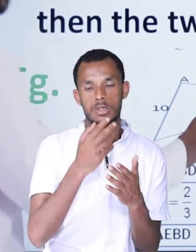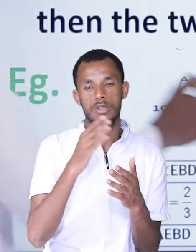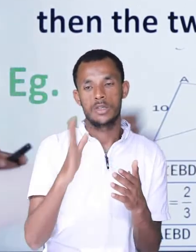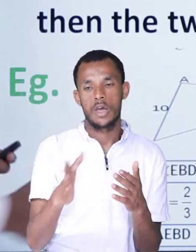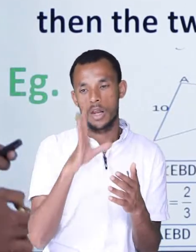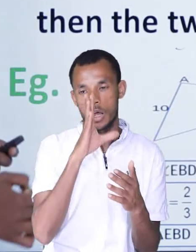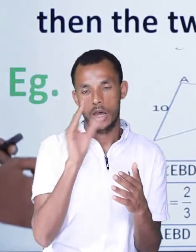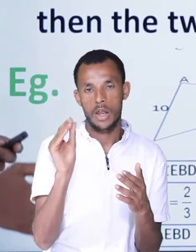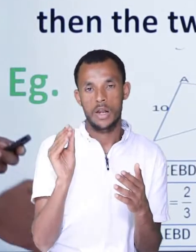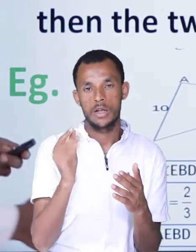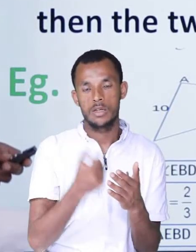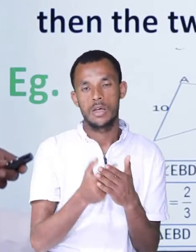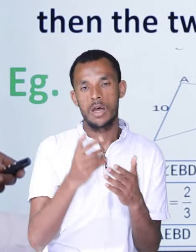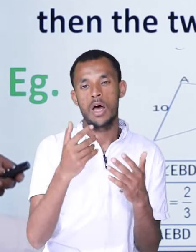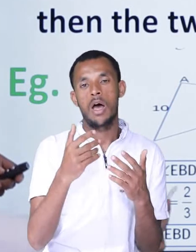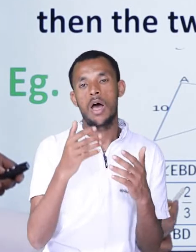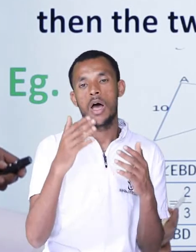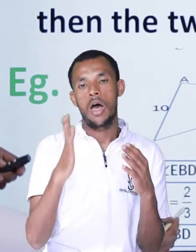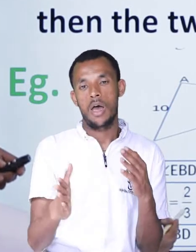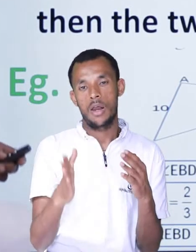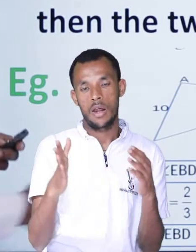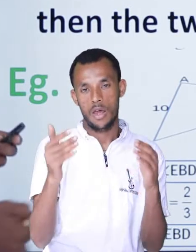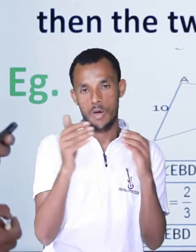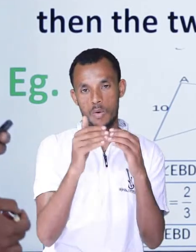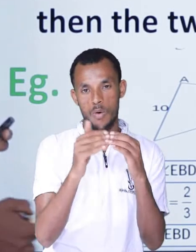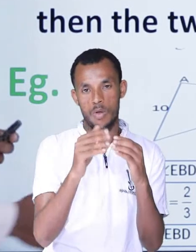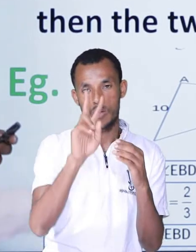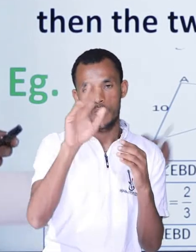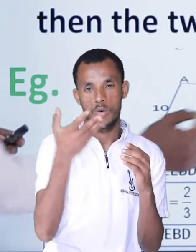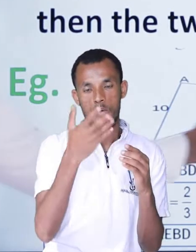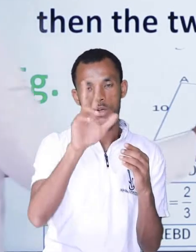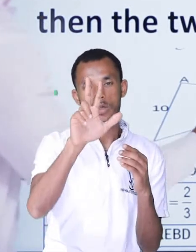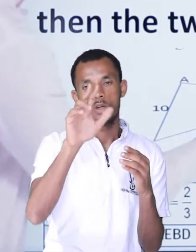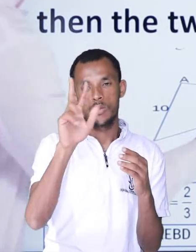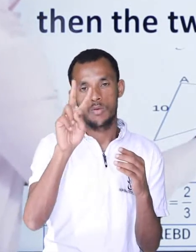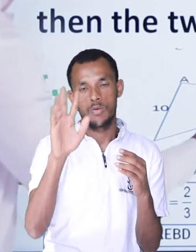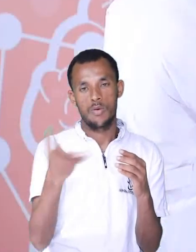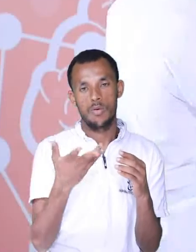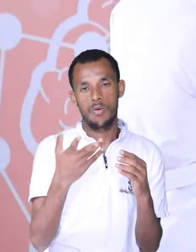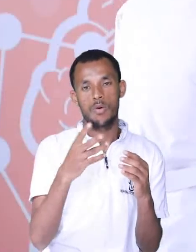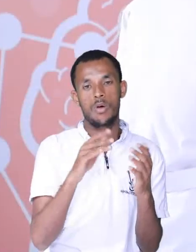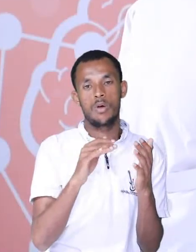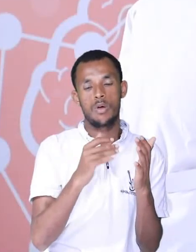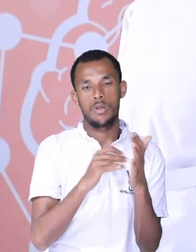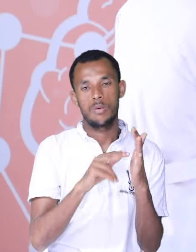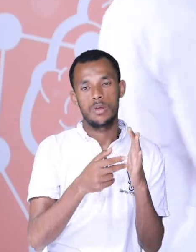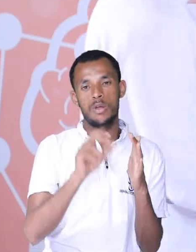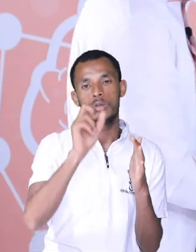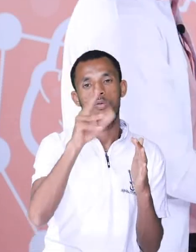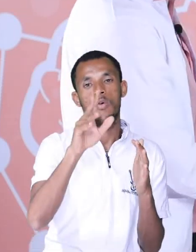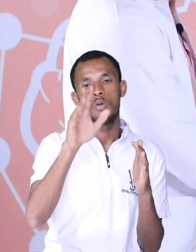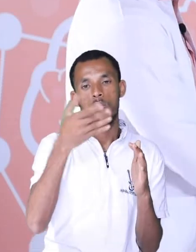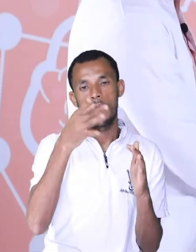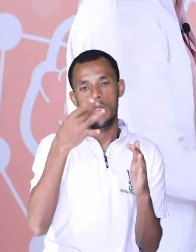and this side have to be equal to 2 over 3, that means 12 over